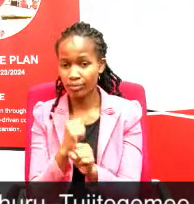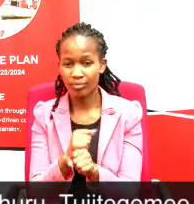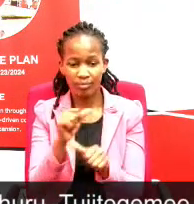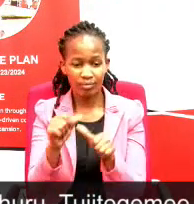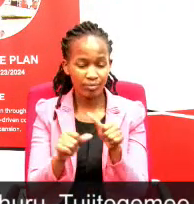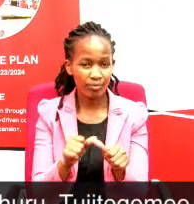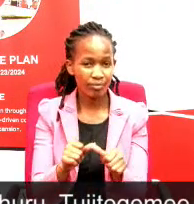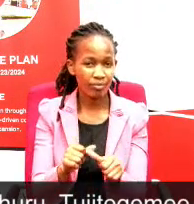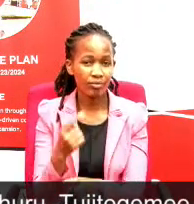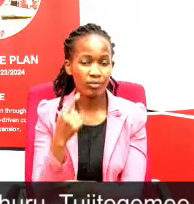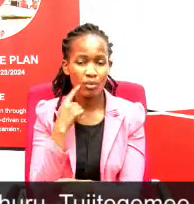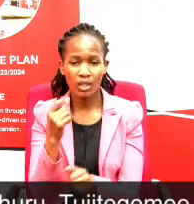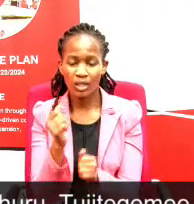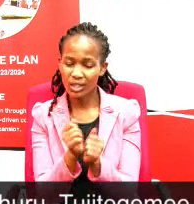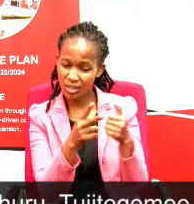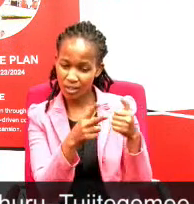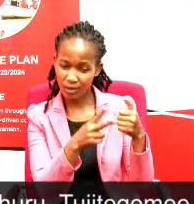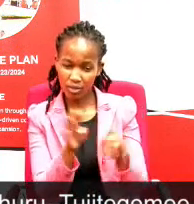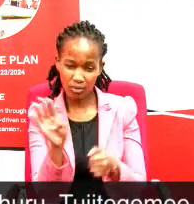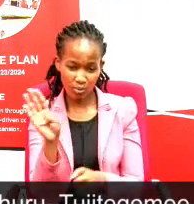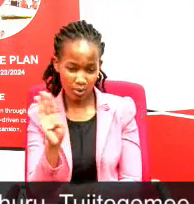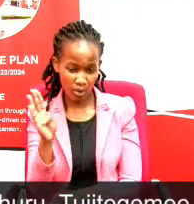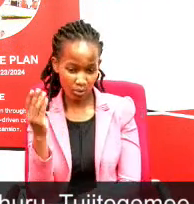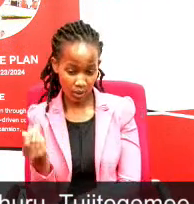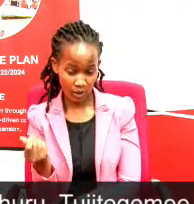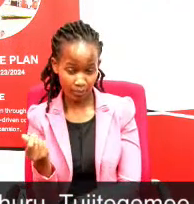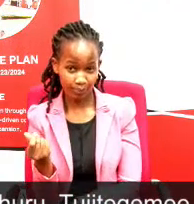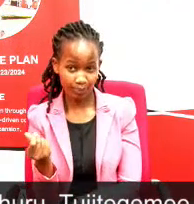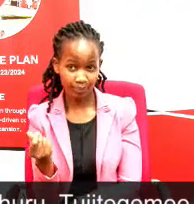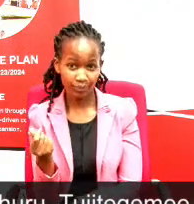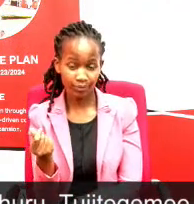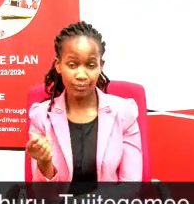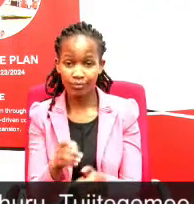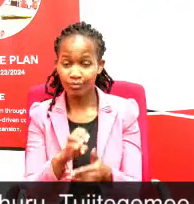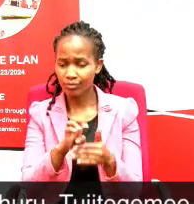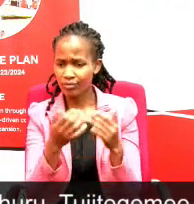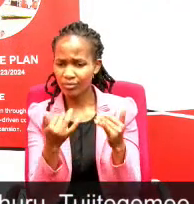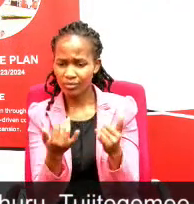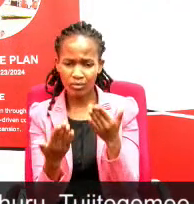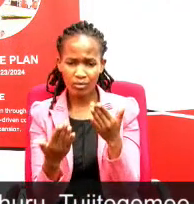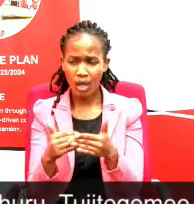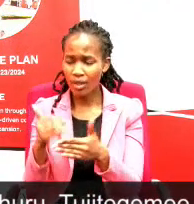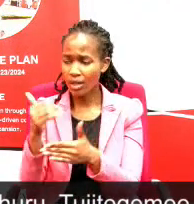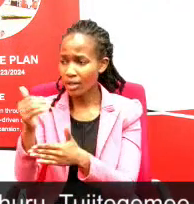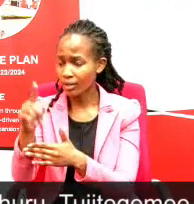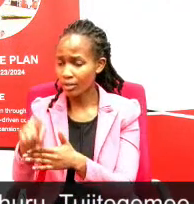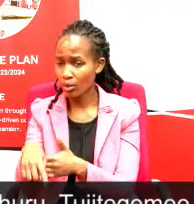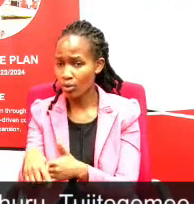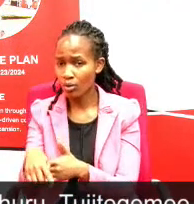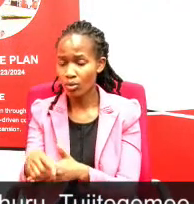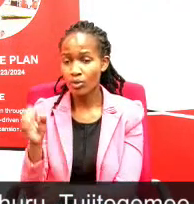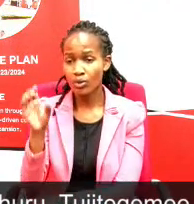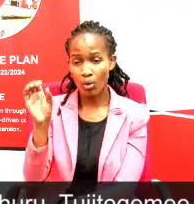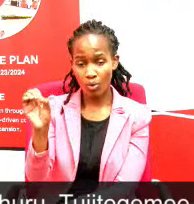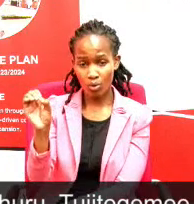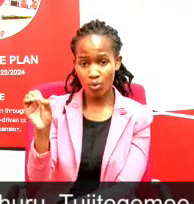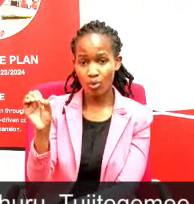about 117 billion. As I get to the end, we can go to the next one.